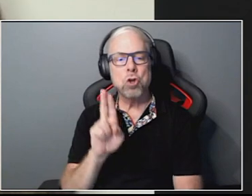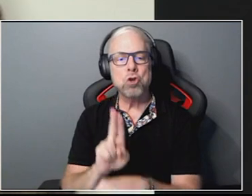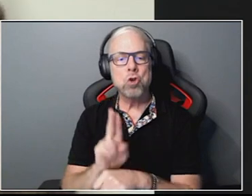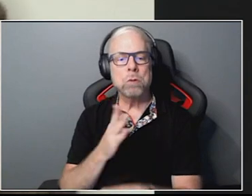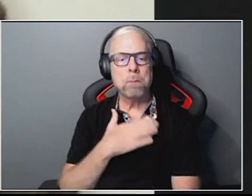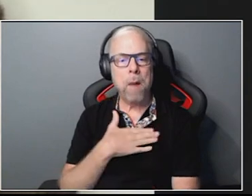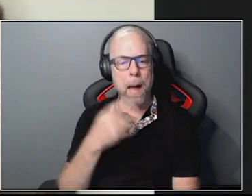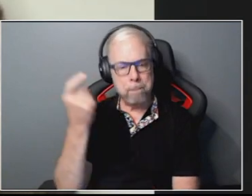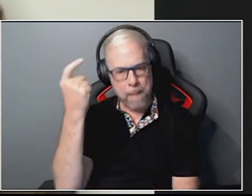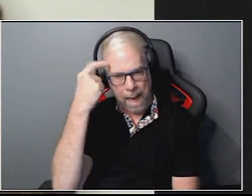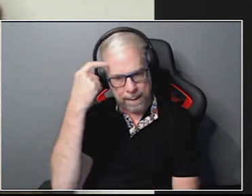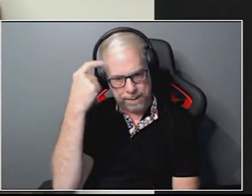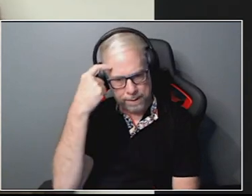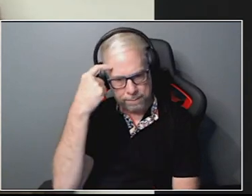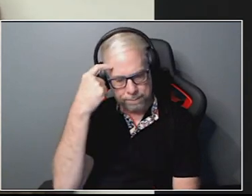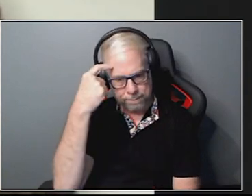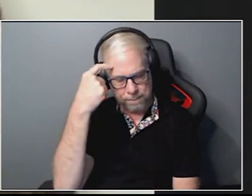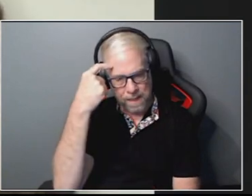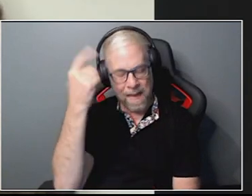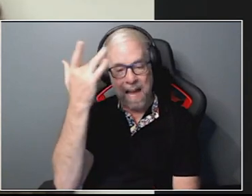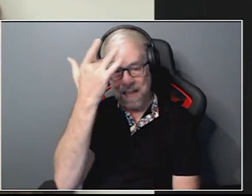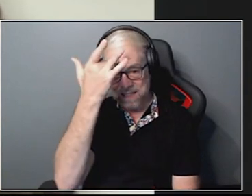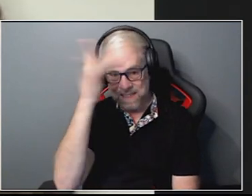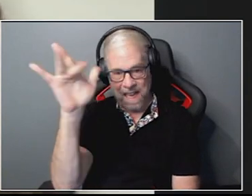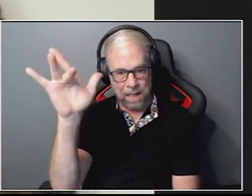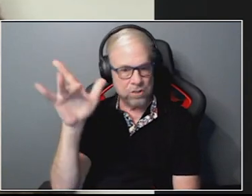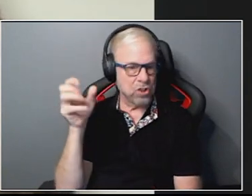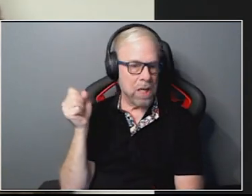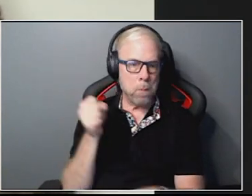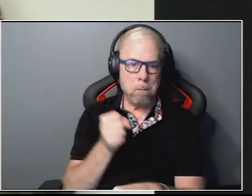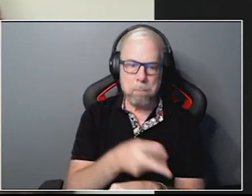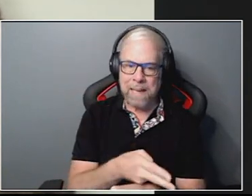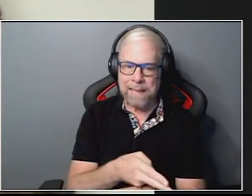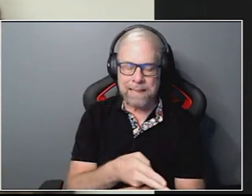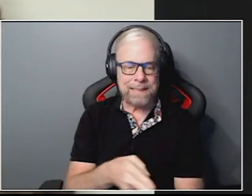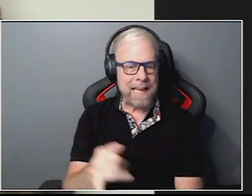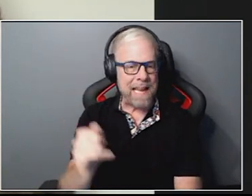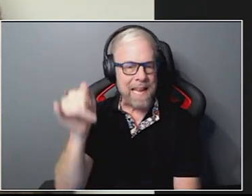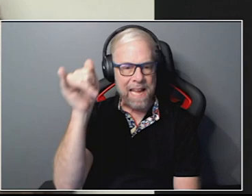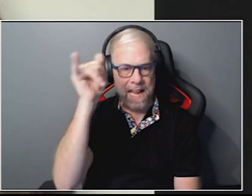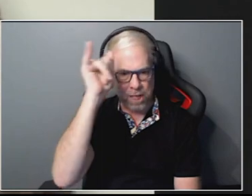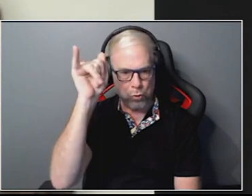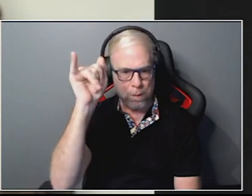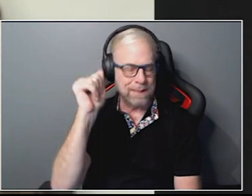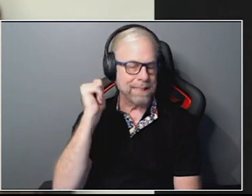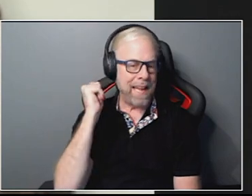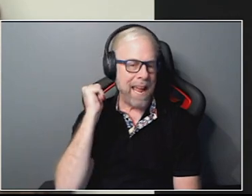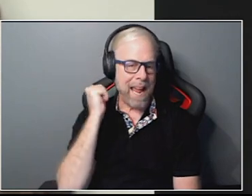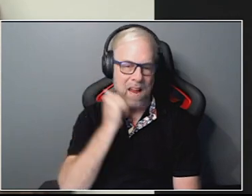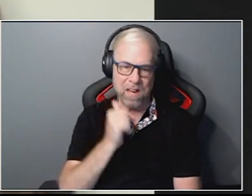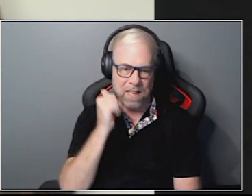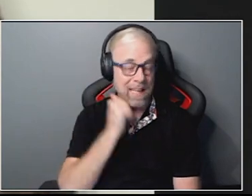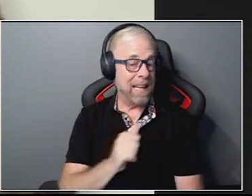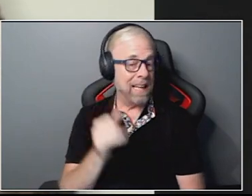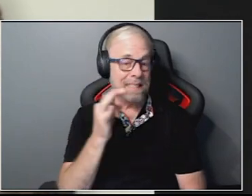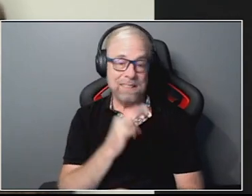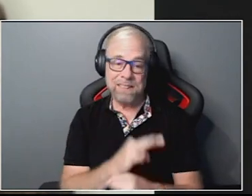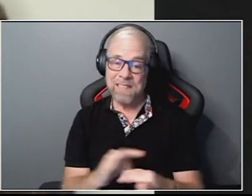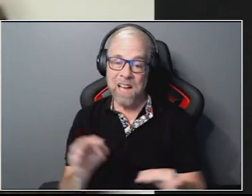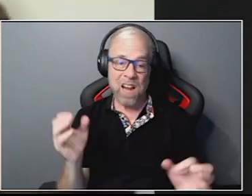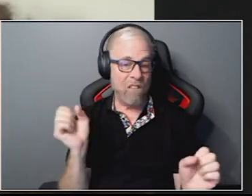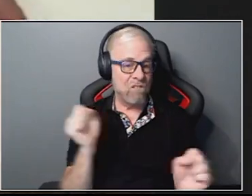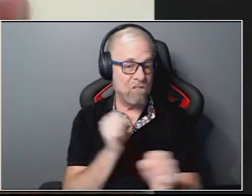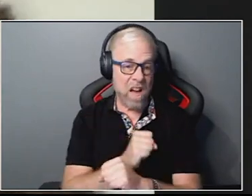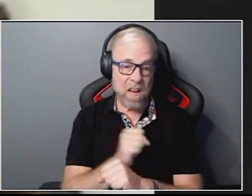Intelligence will overcome ignorance any day. Instead of you fighting with your fists,